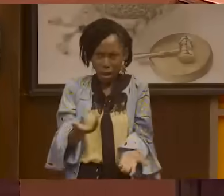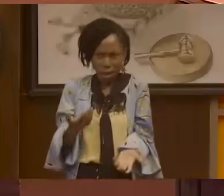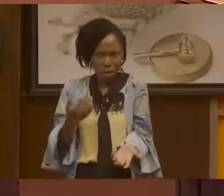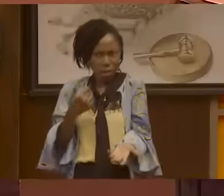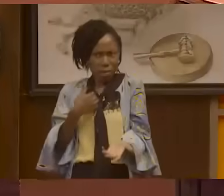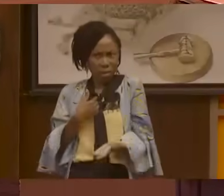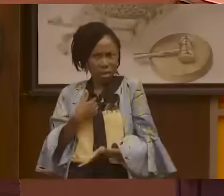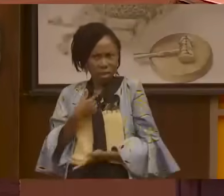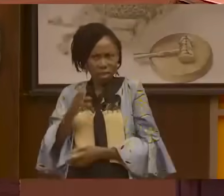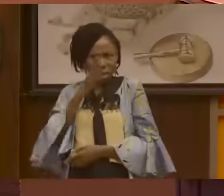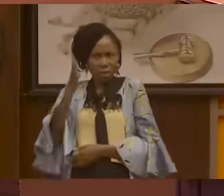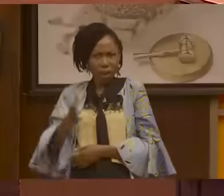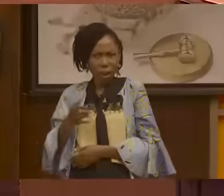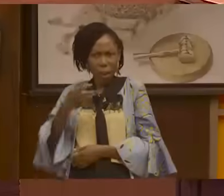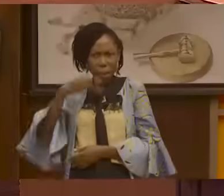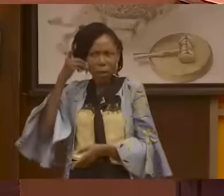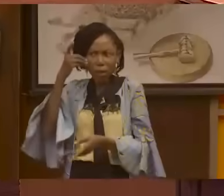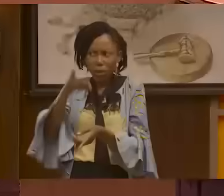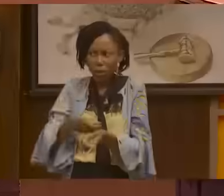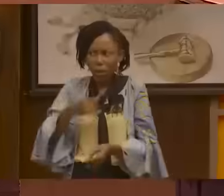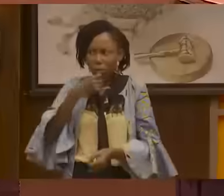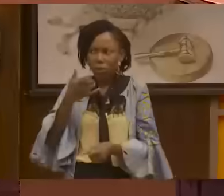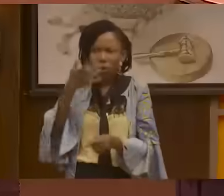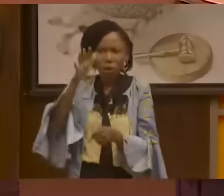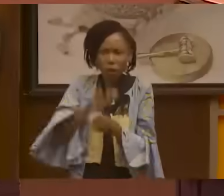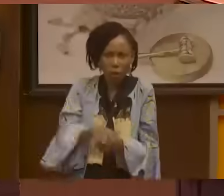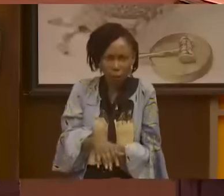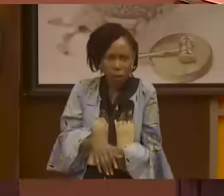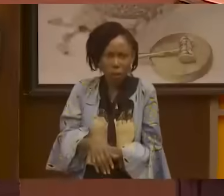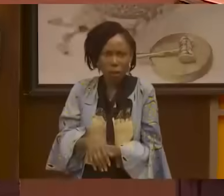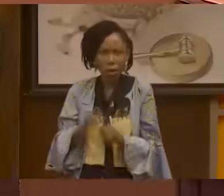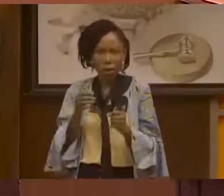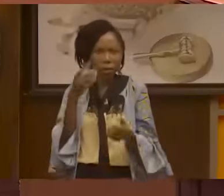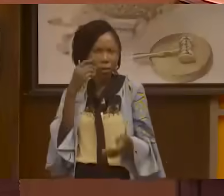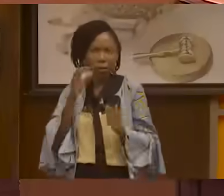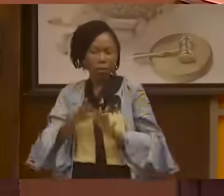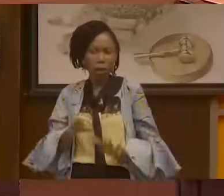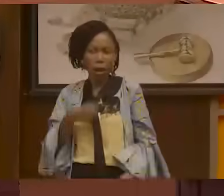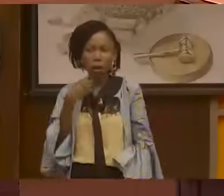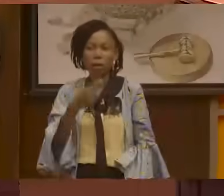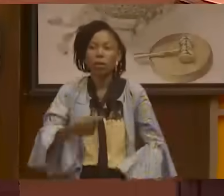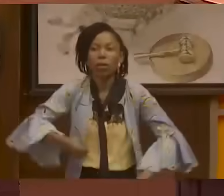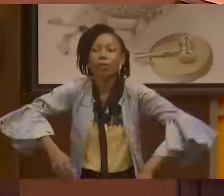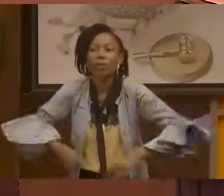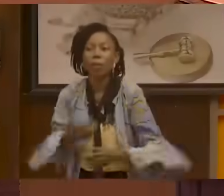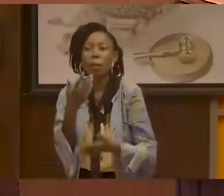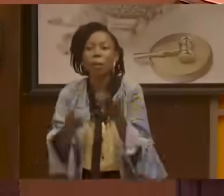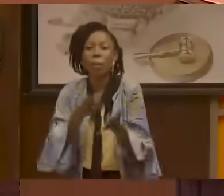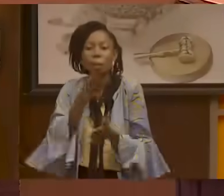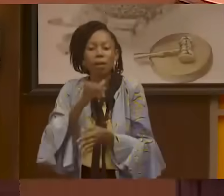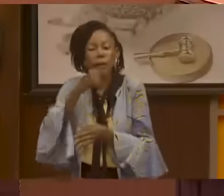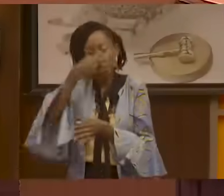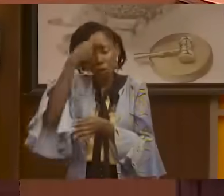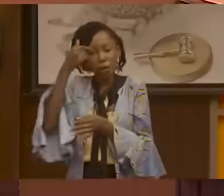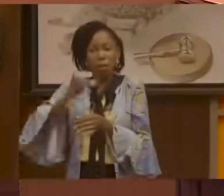girl, she's a covenant child. So what will now make me put? So I now told him, I told the children, okay, it's because I'm allowing you to